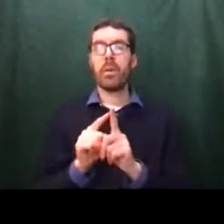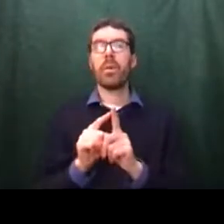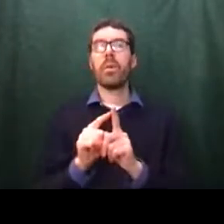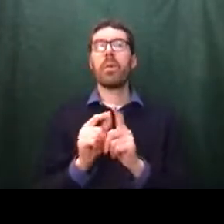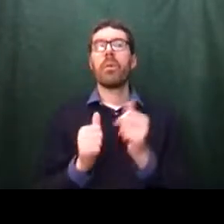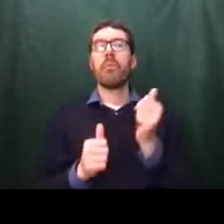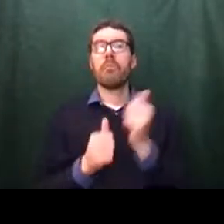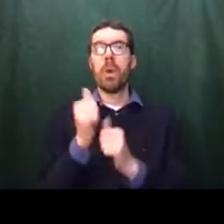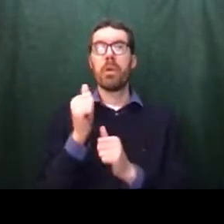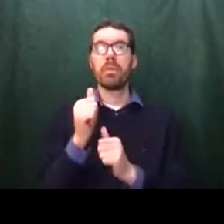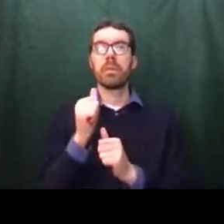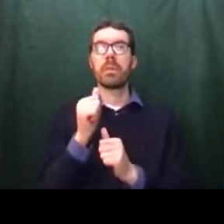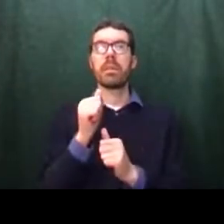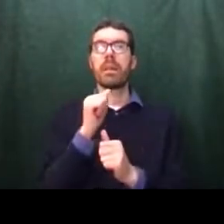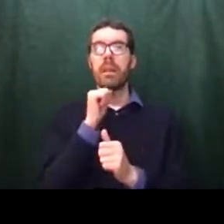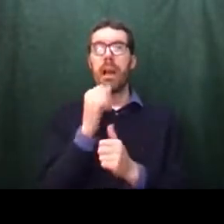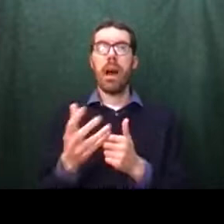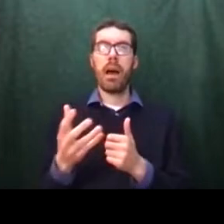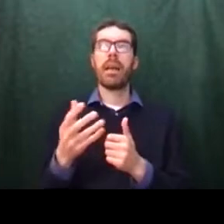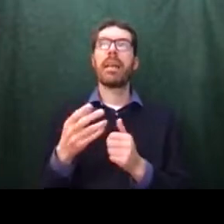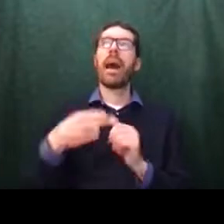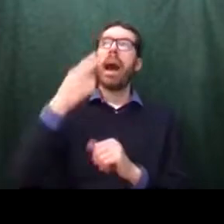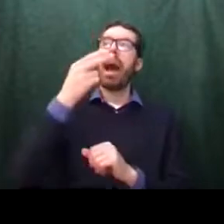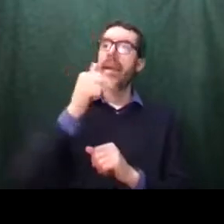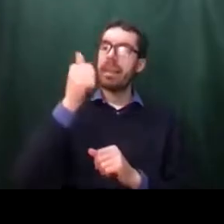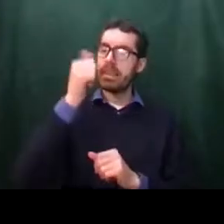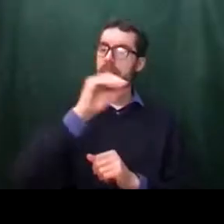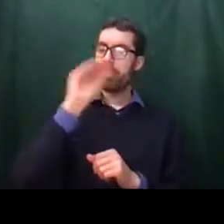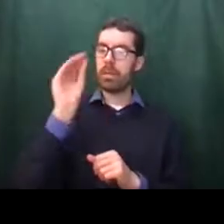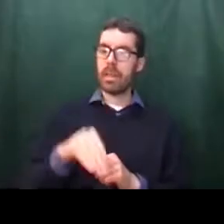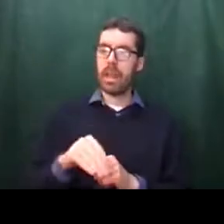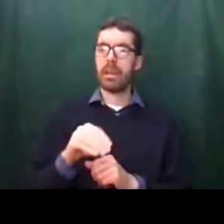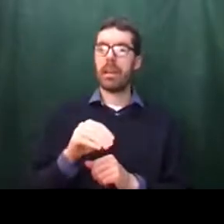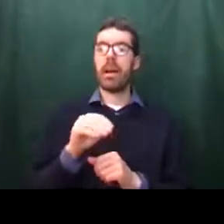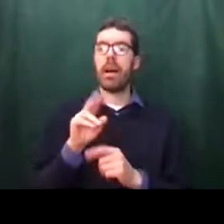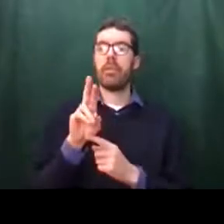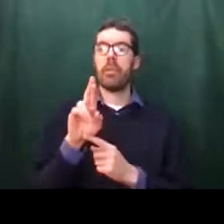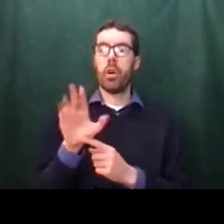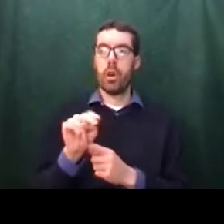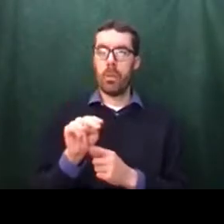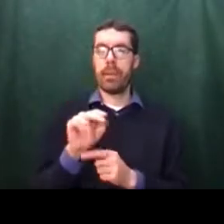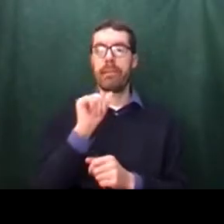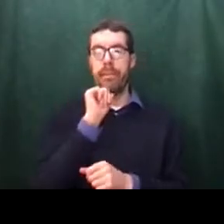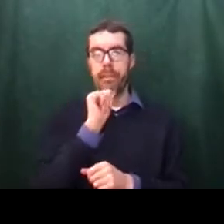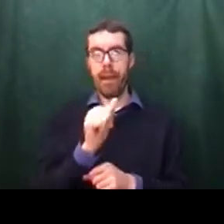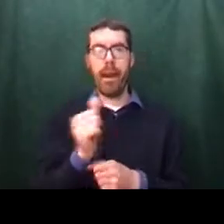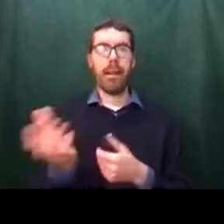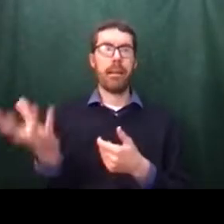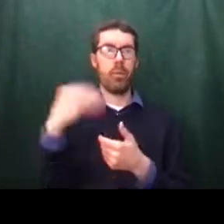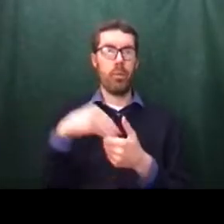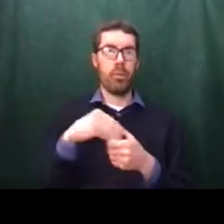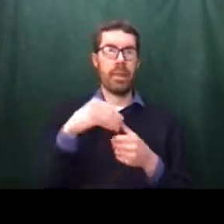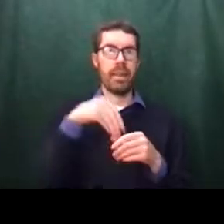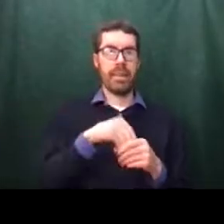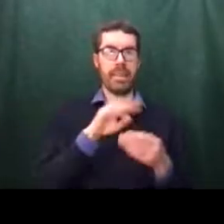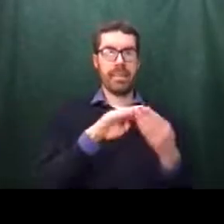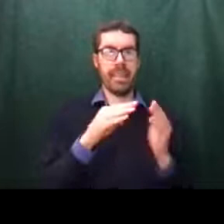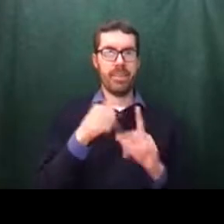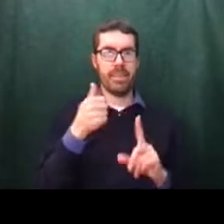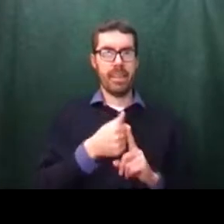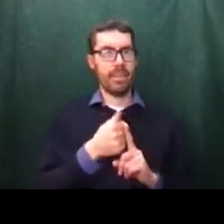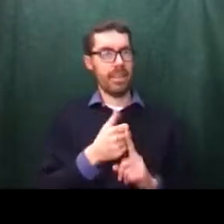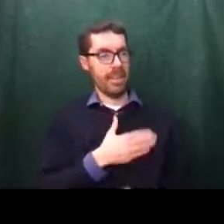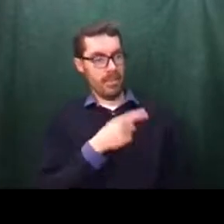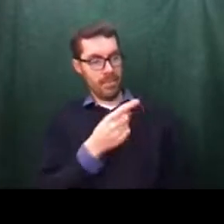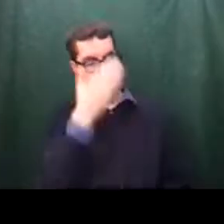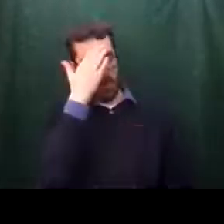unincorporated, highest percentage of unincorporated, urban unincorporated Washington County. Well, I'm very glad that you know it better than